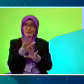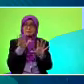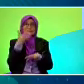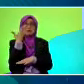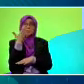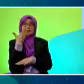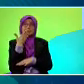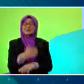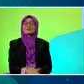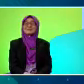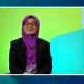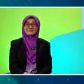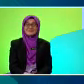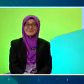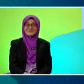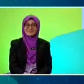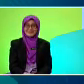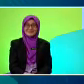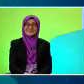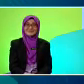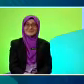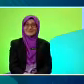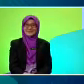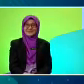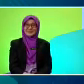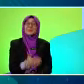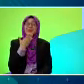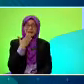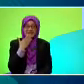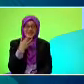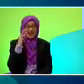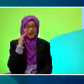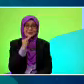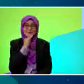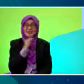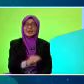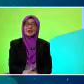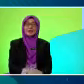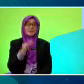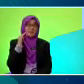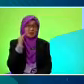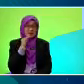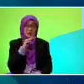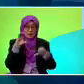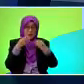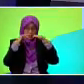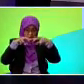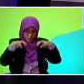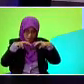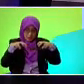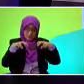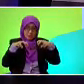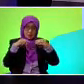Okay. I think you can put that away, Mia. Yes, thank you so much for investigating that. Okay. So Mia has done the investigation